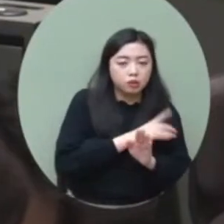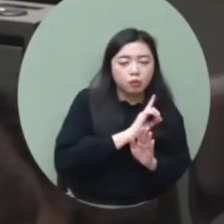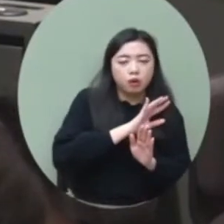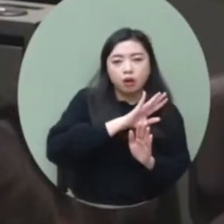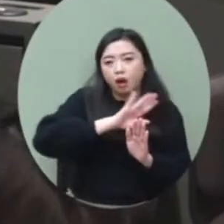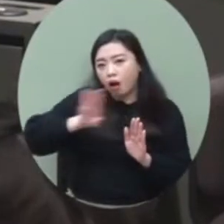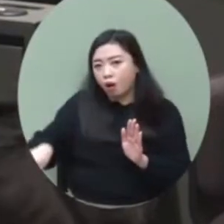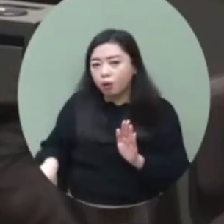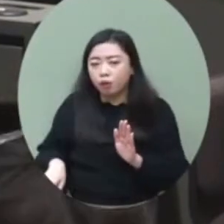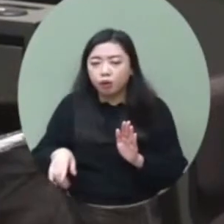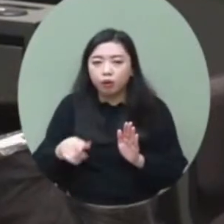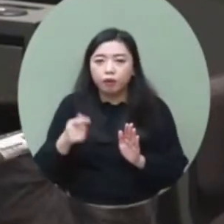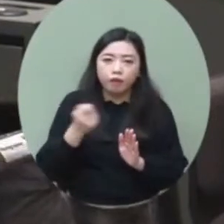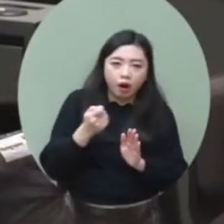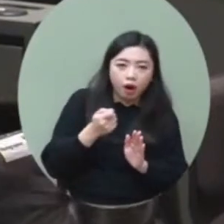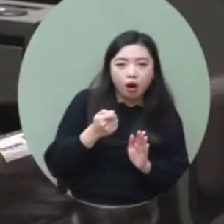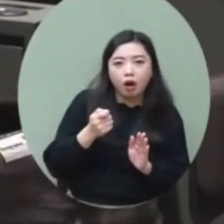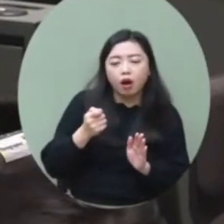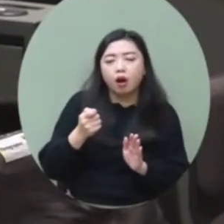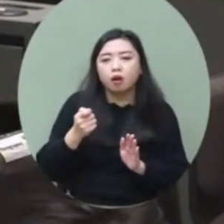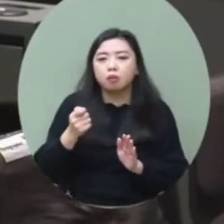days.